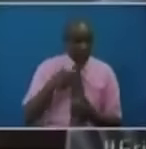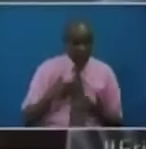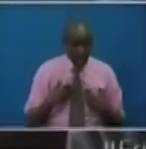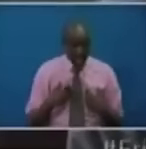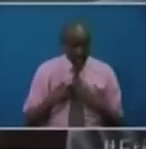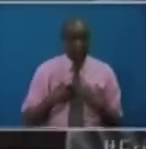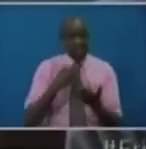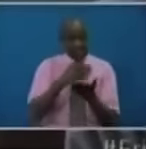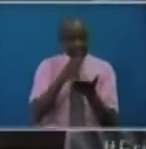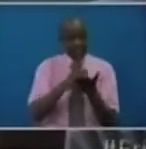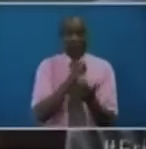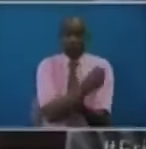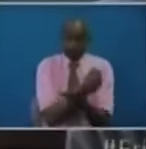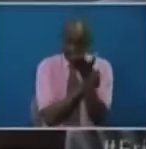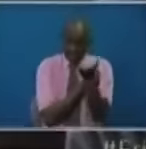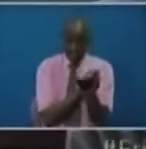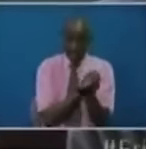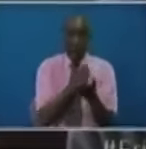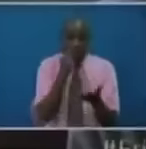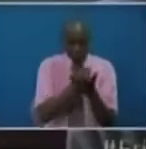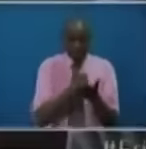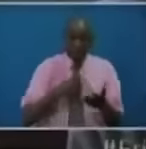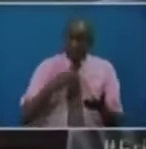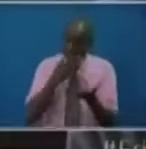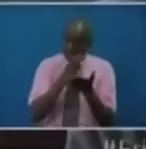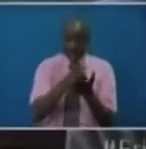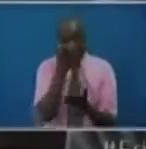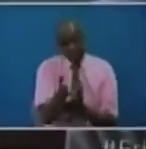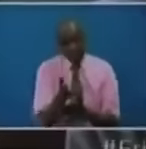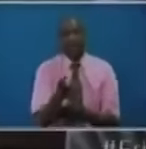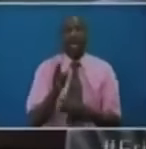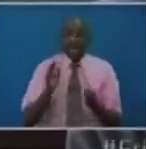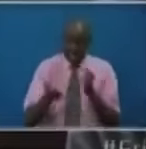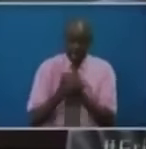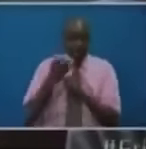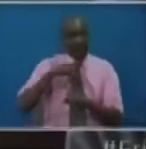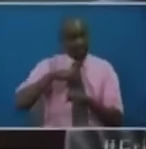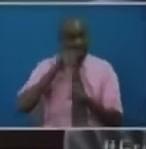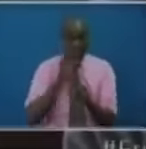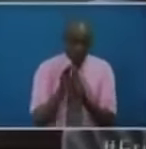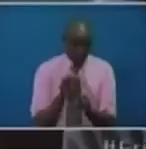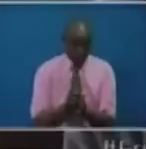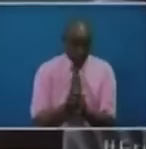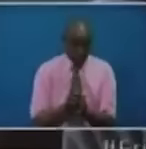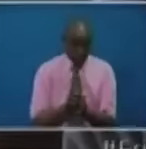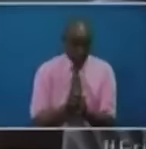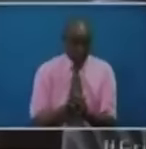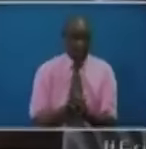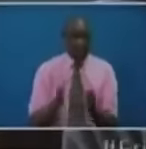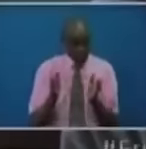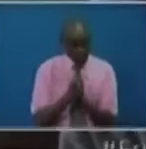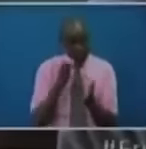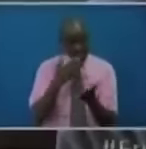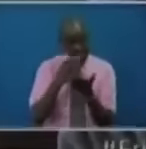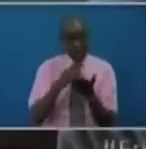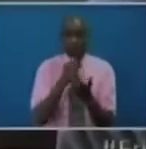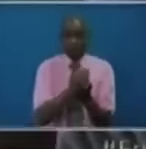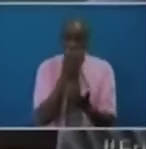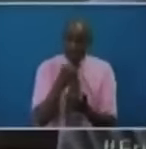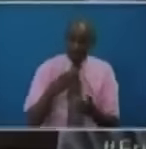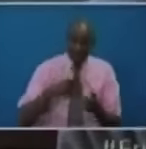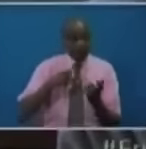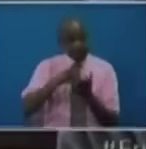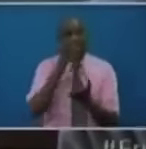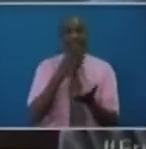rented office at the Council of Governors, and it is useful to us. And of course, with a rented office, we have to pay